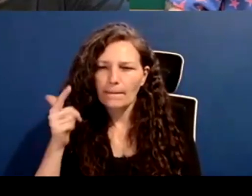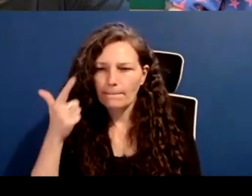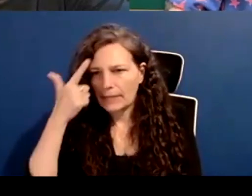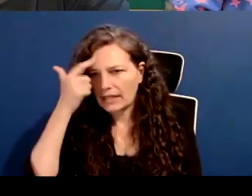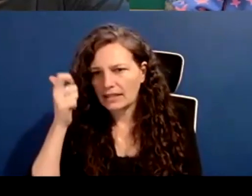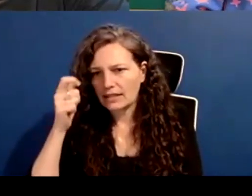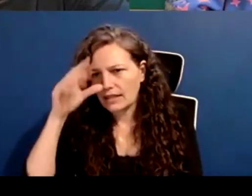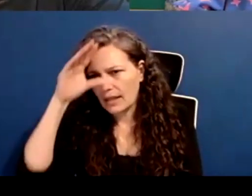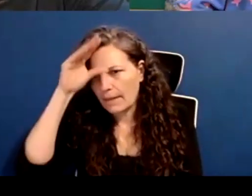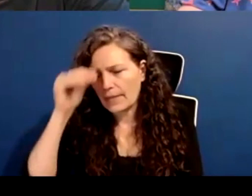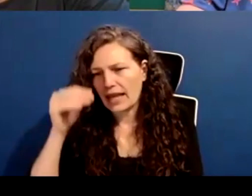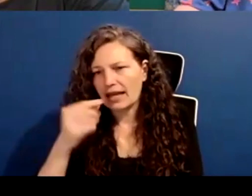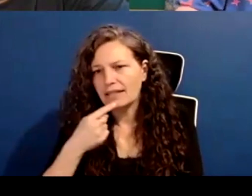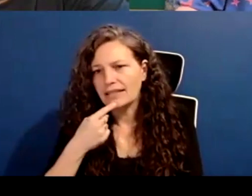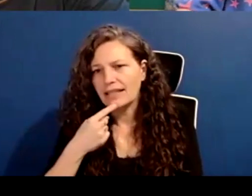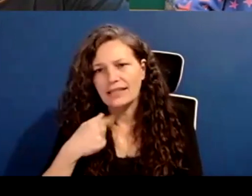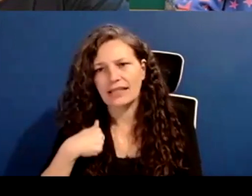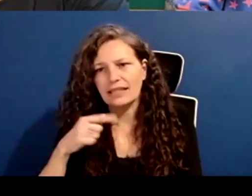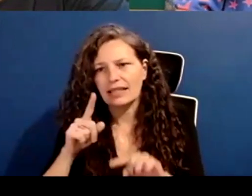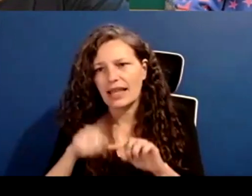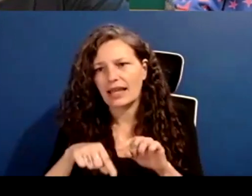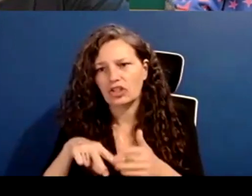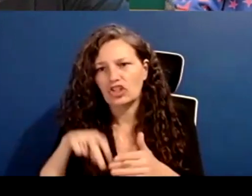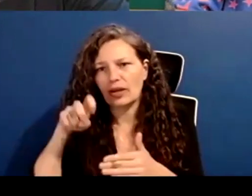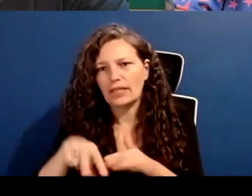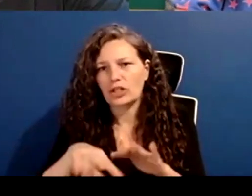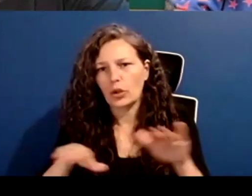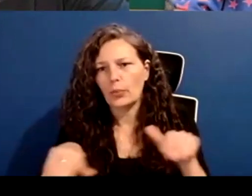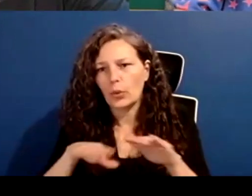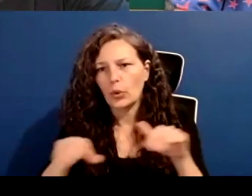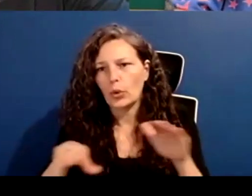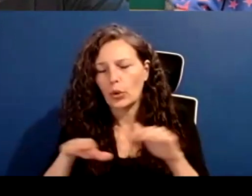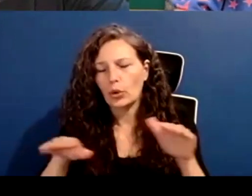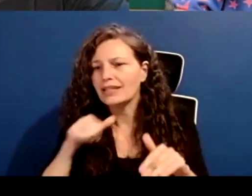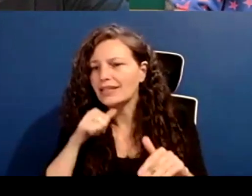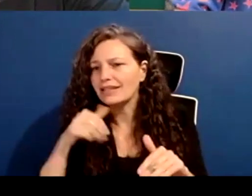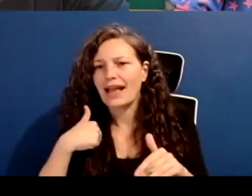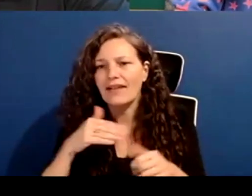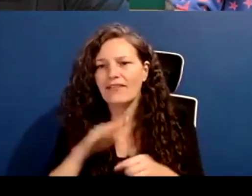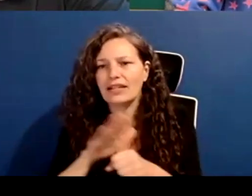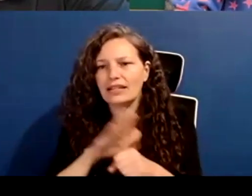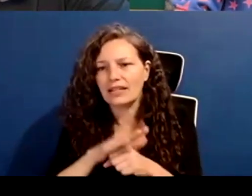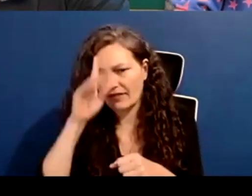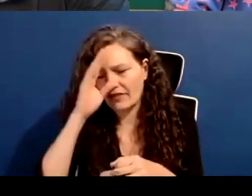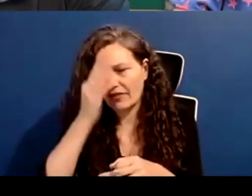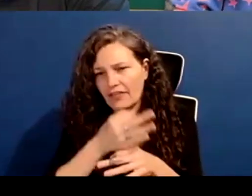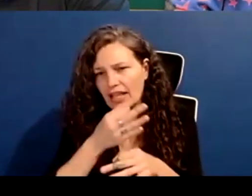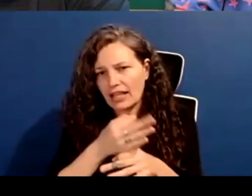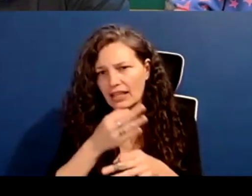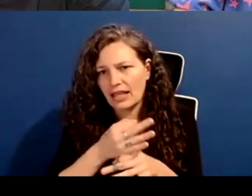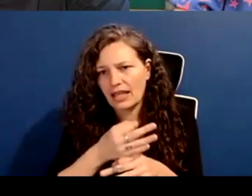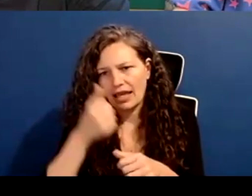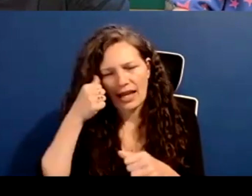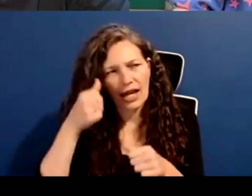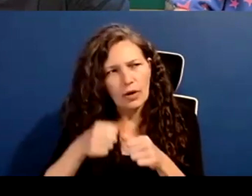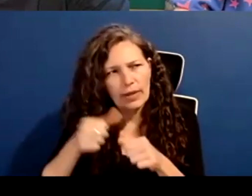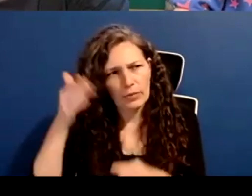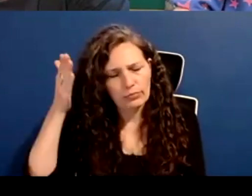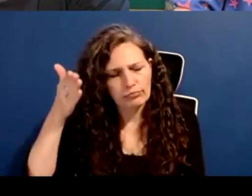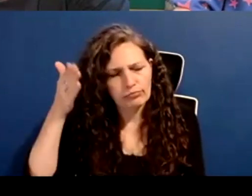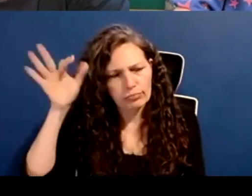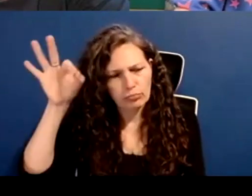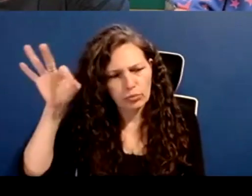make his way to the pool, that he lacks faith. And I remember preaching this text not too long ago and saying